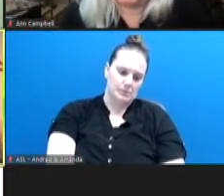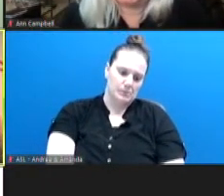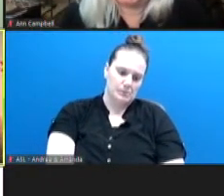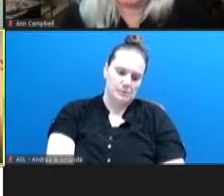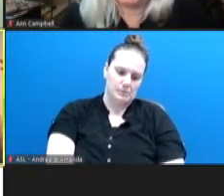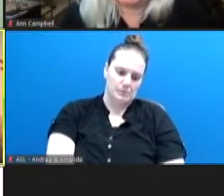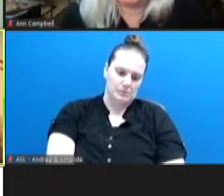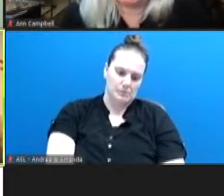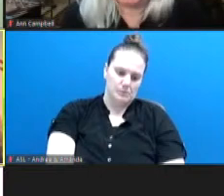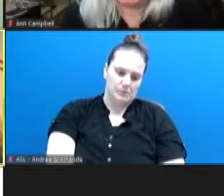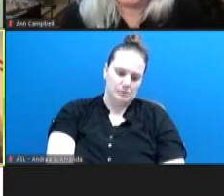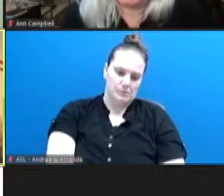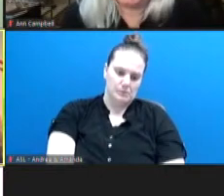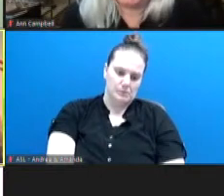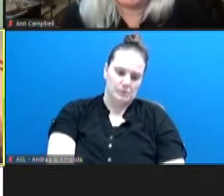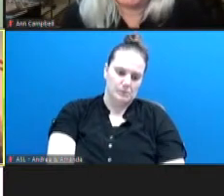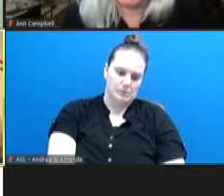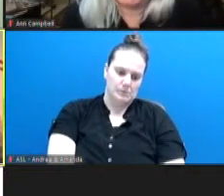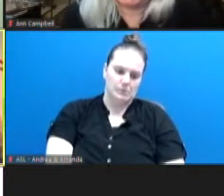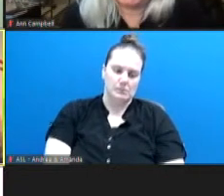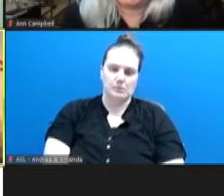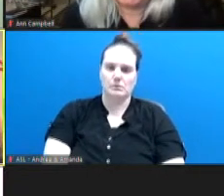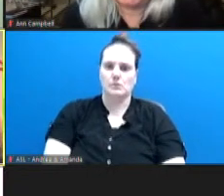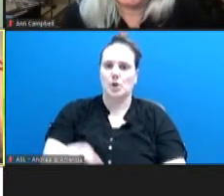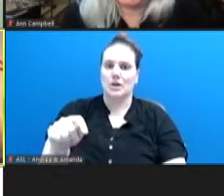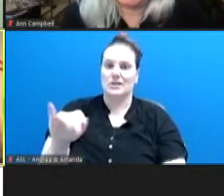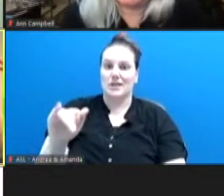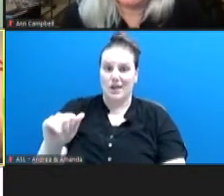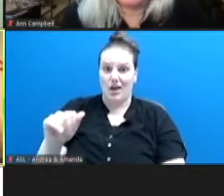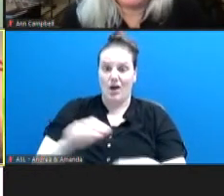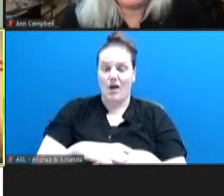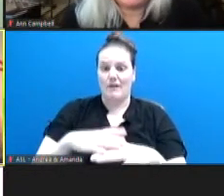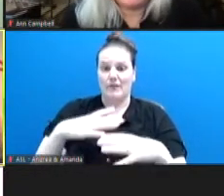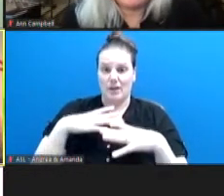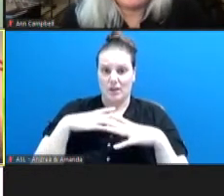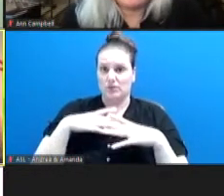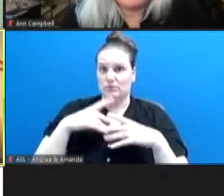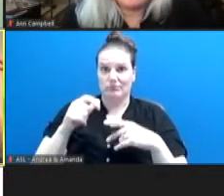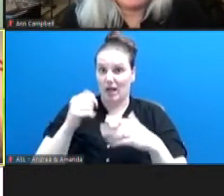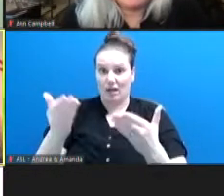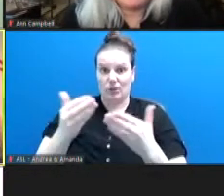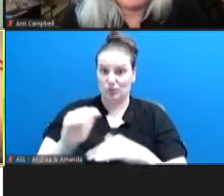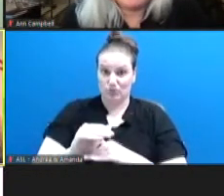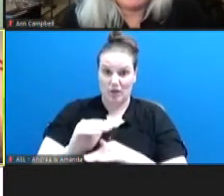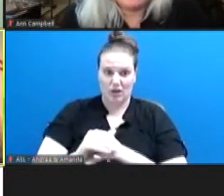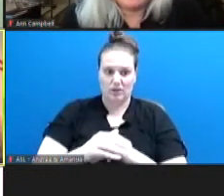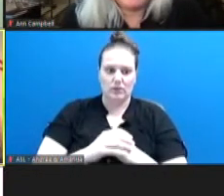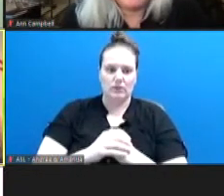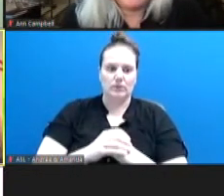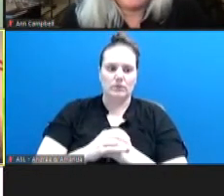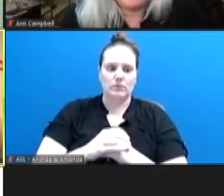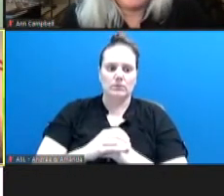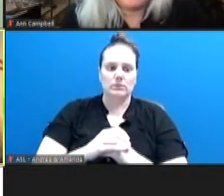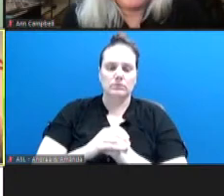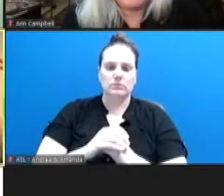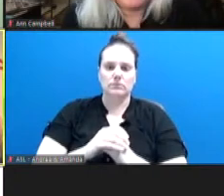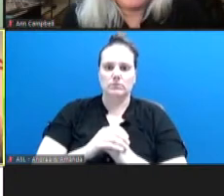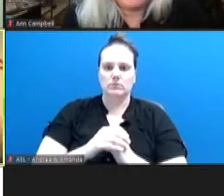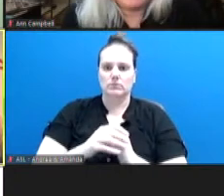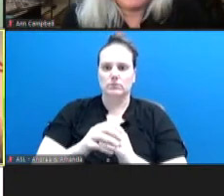Tia is off on vacation and won't be with us this evening.